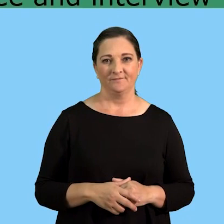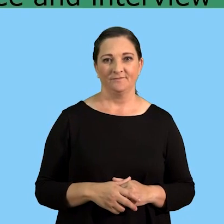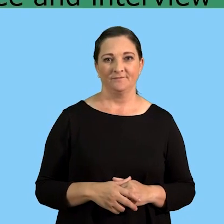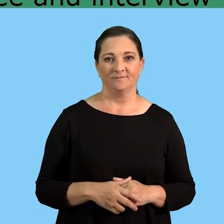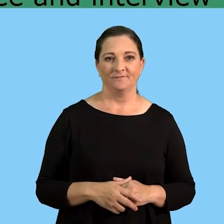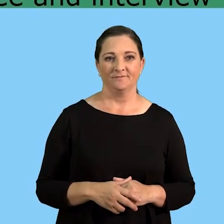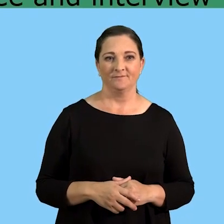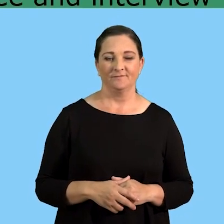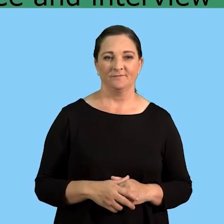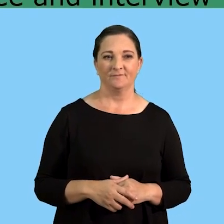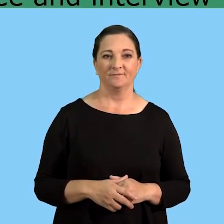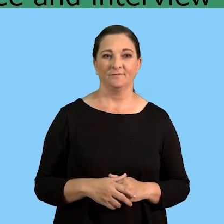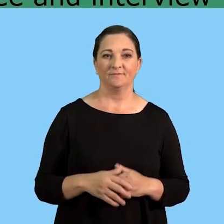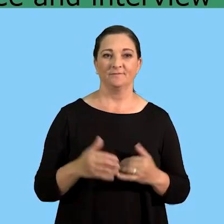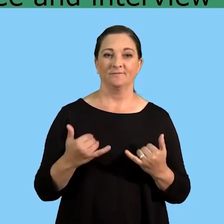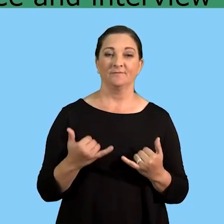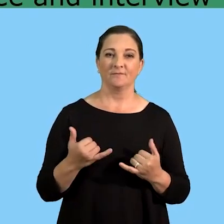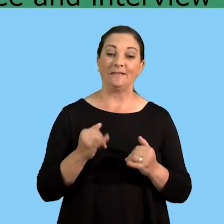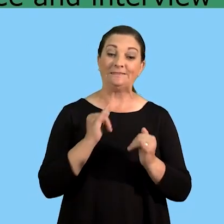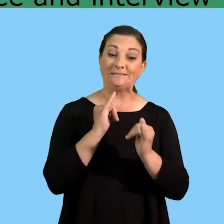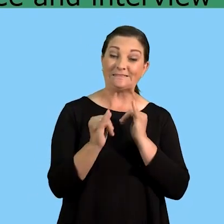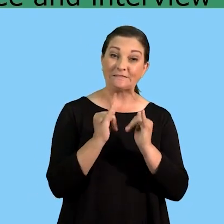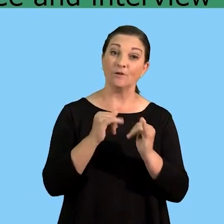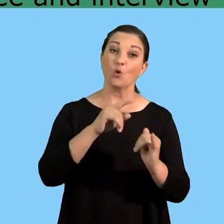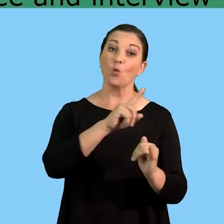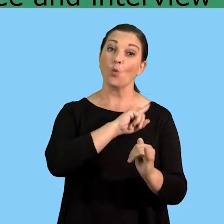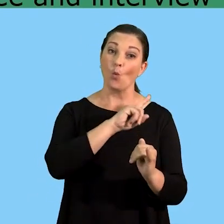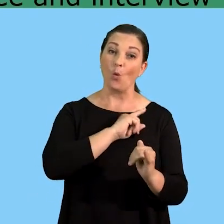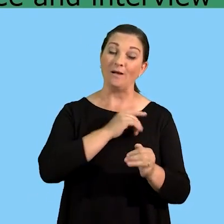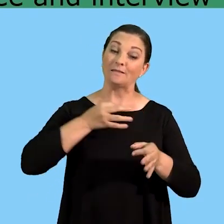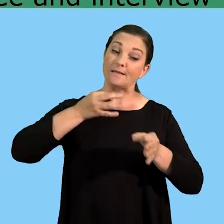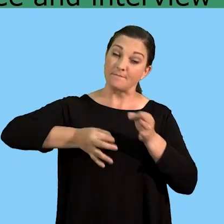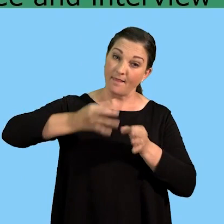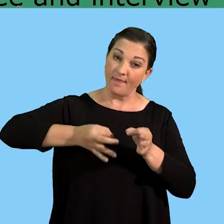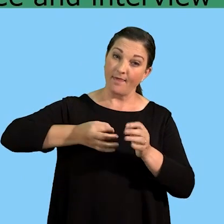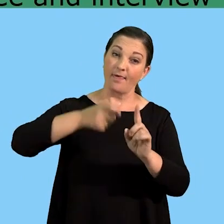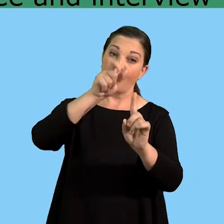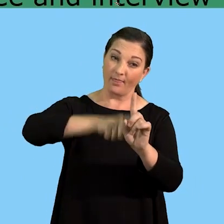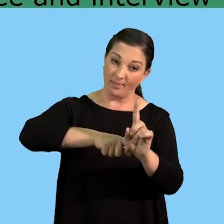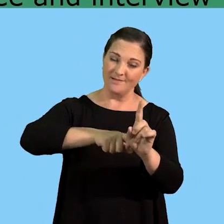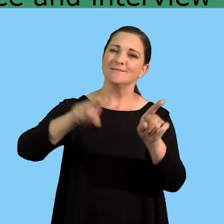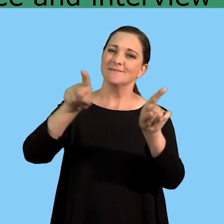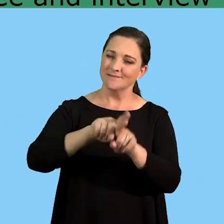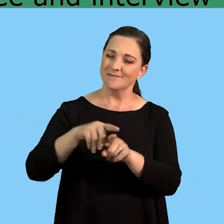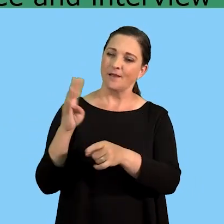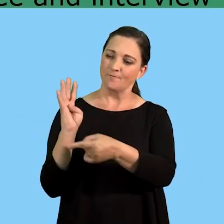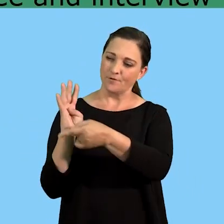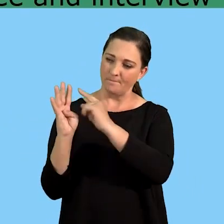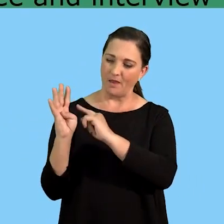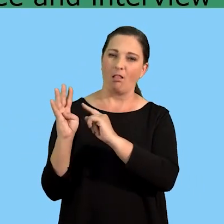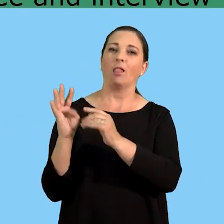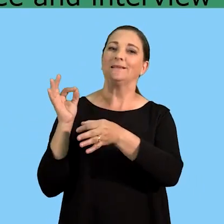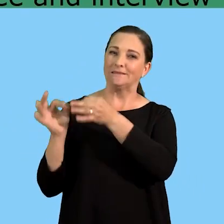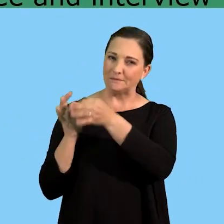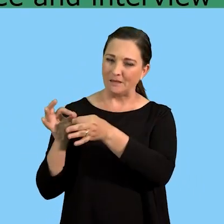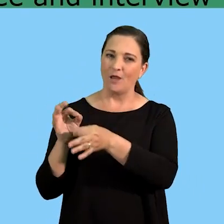We must also then explain the purpose of the interview to the interviewee as well as the interview